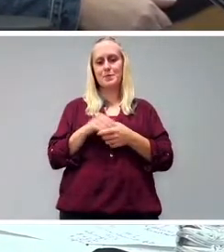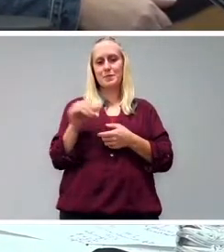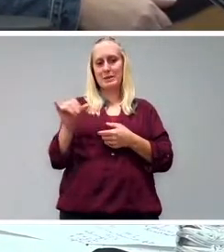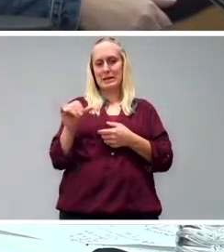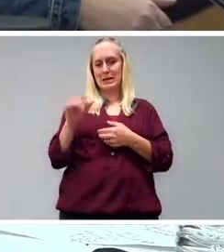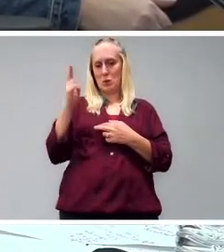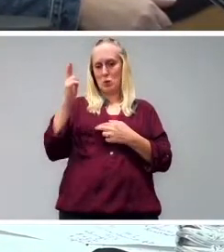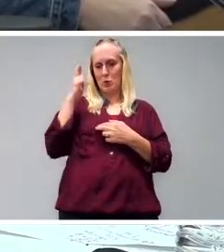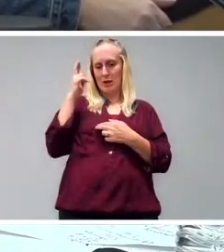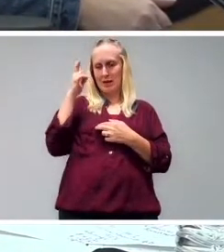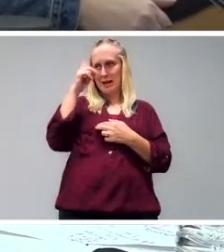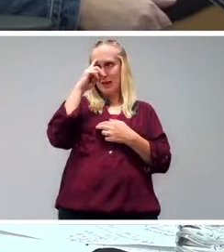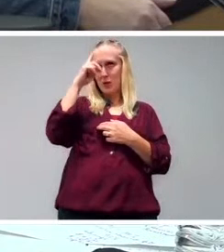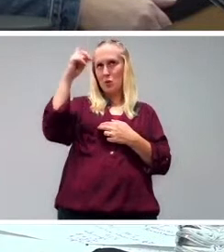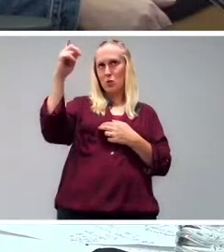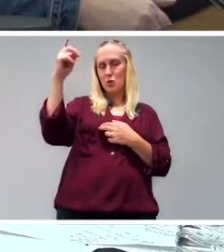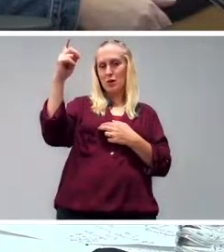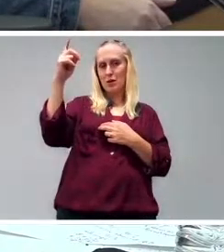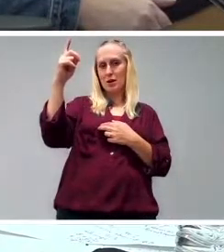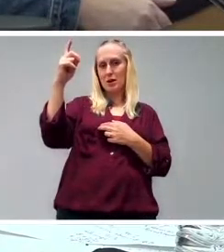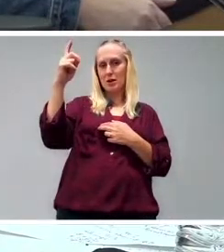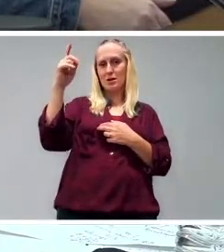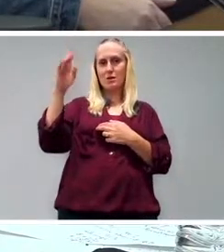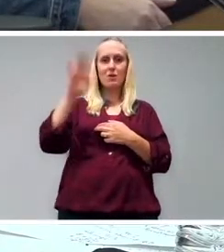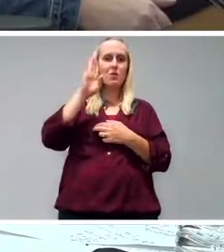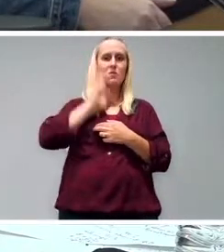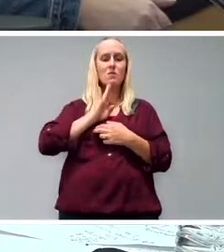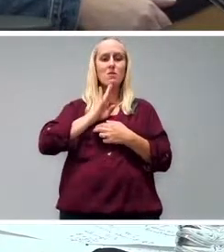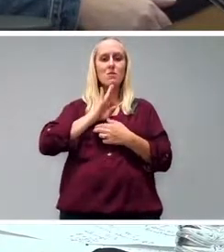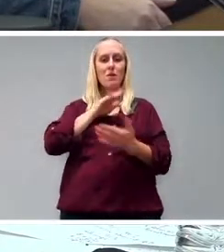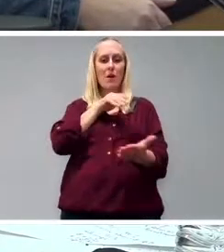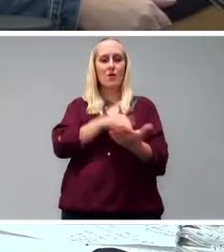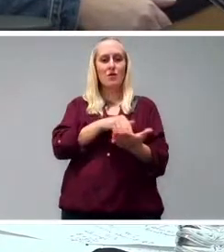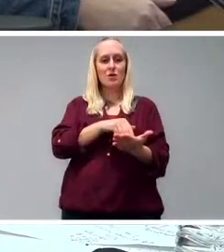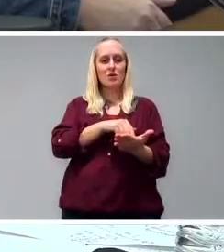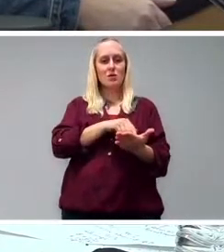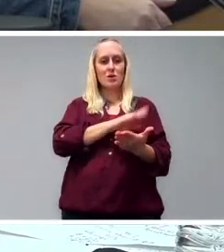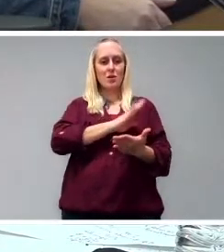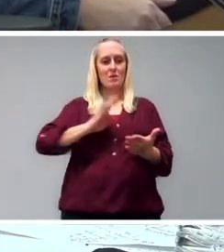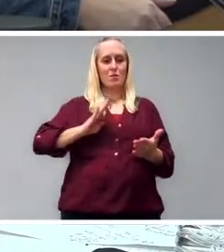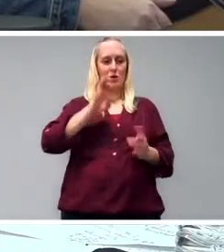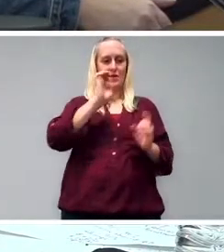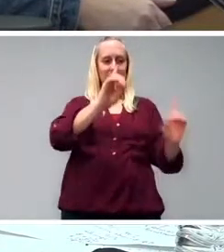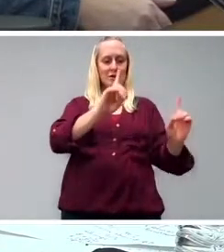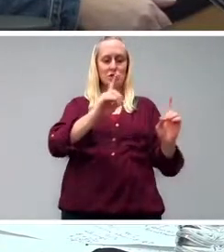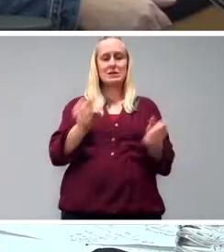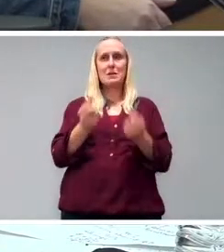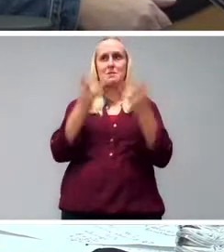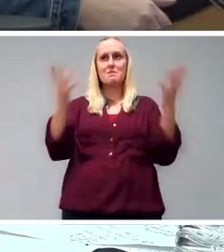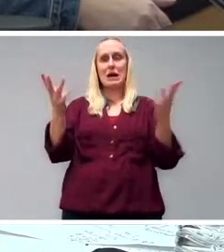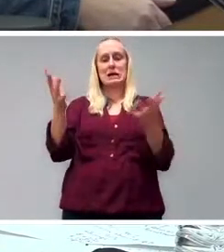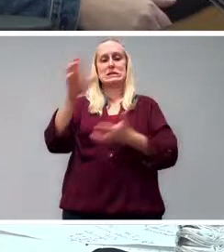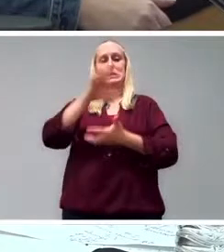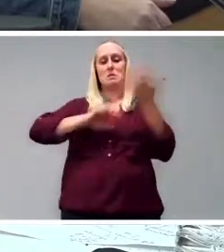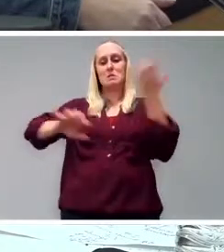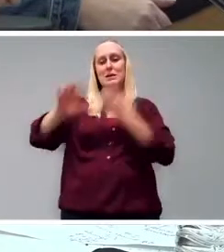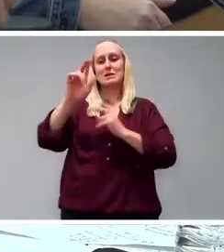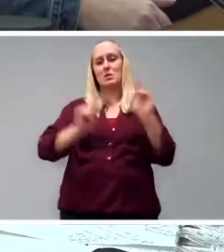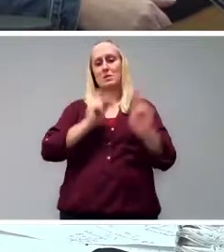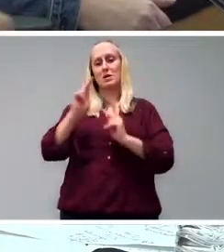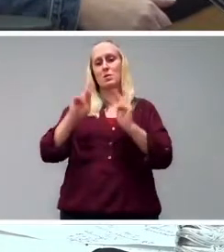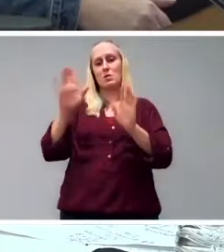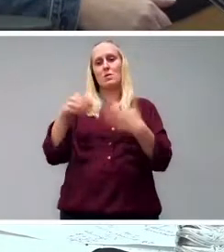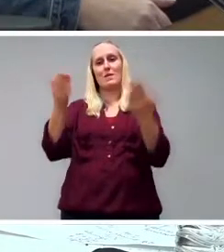the dream of Brown versus Board of Education. You just brought in an amazing mix of people and giving them hope, and